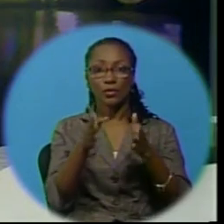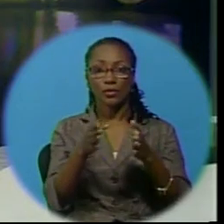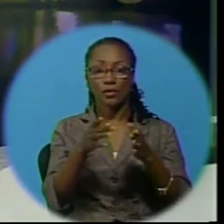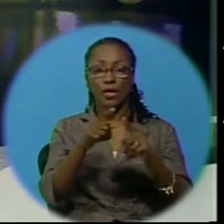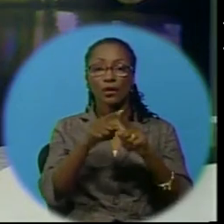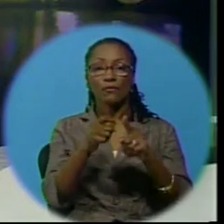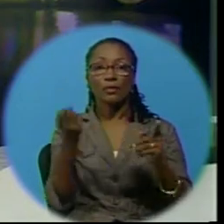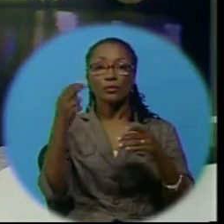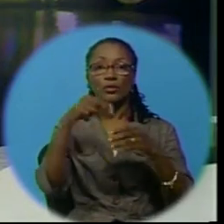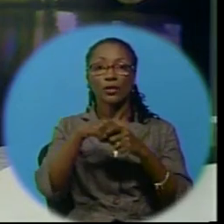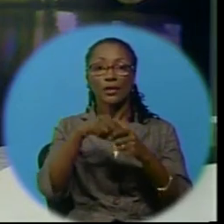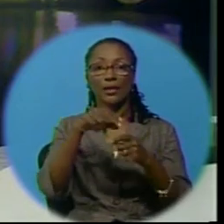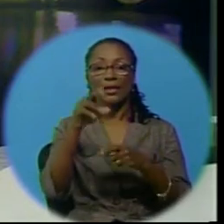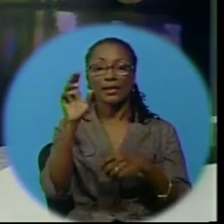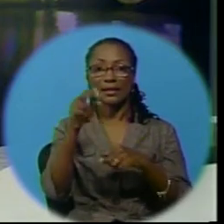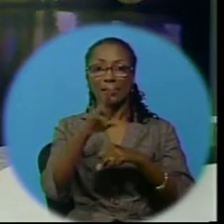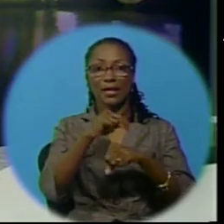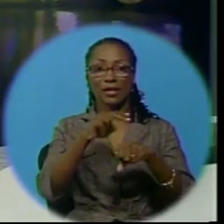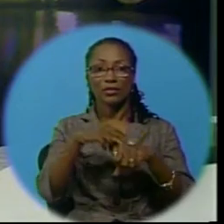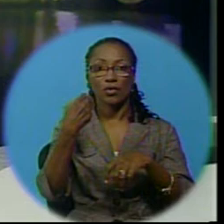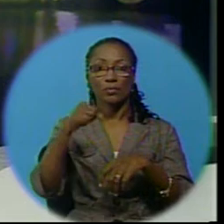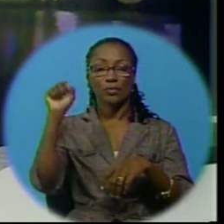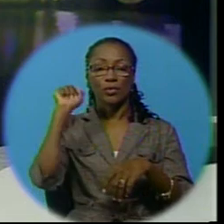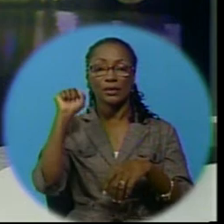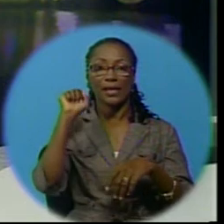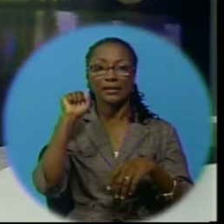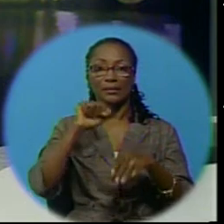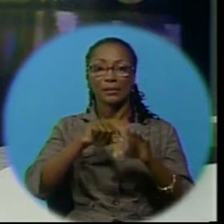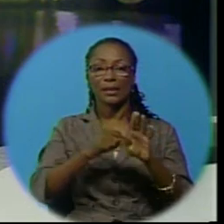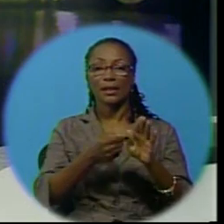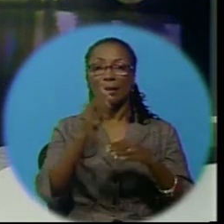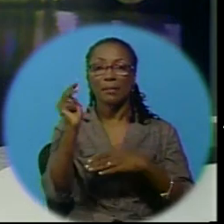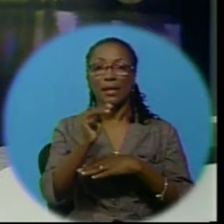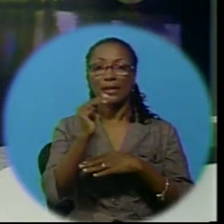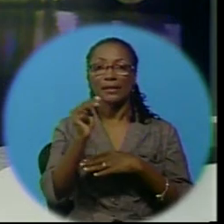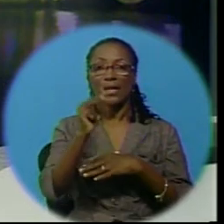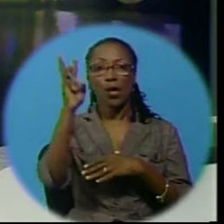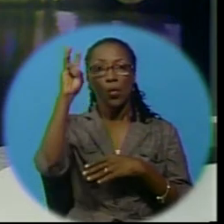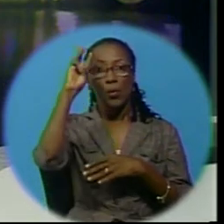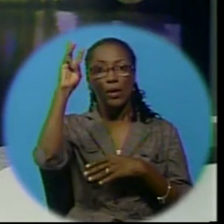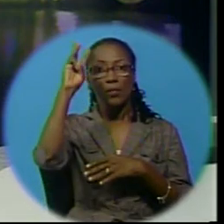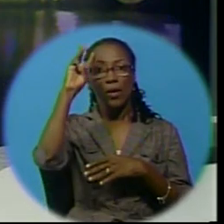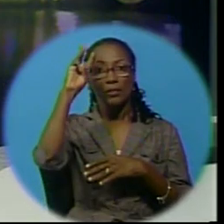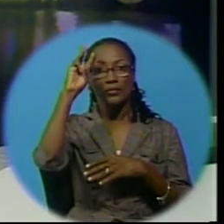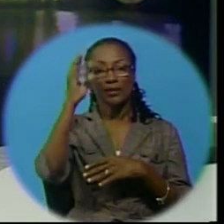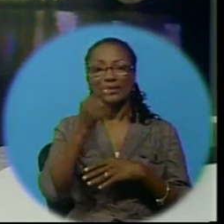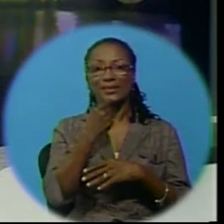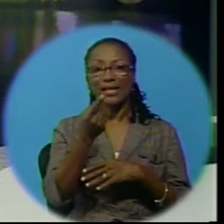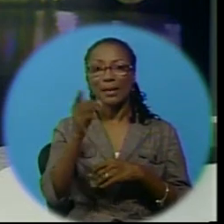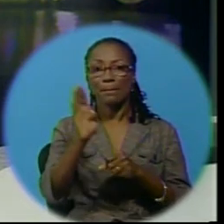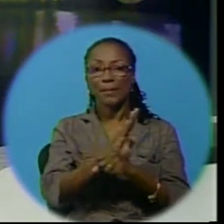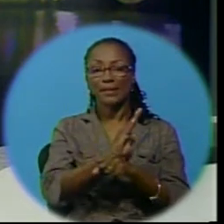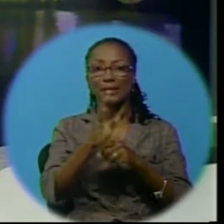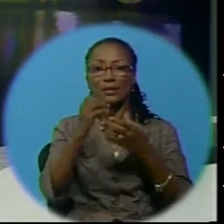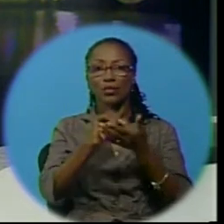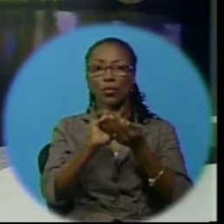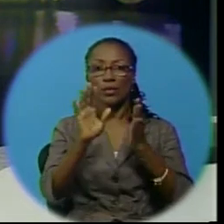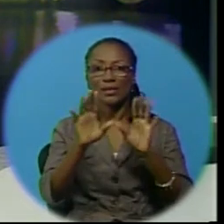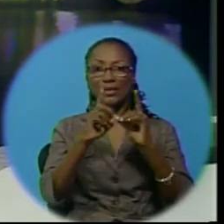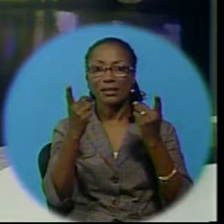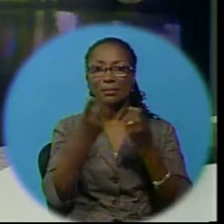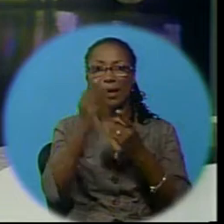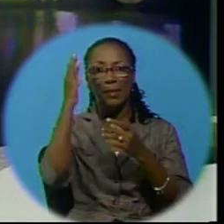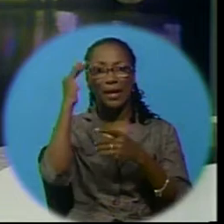protest slated for Monday. Acting Assistant General Secretary Wayne Waldron is reminding business owners and department heads that